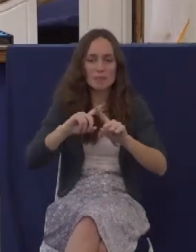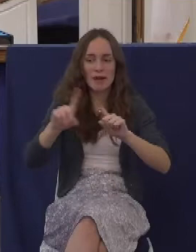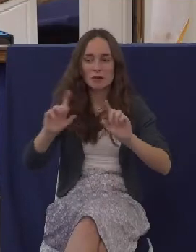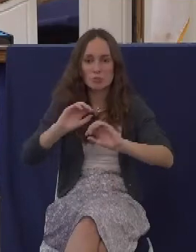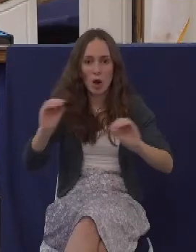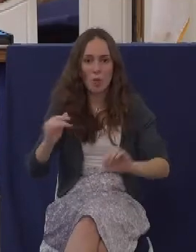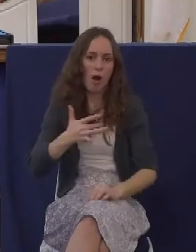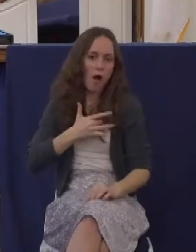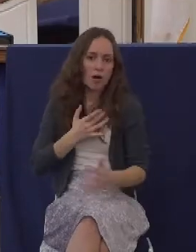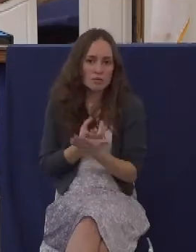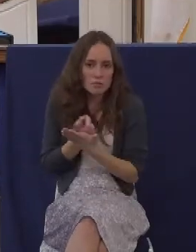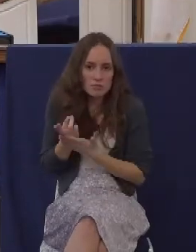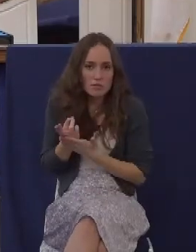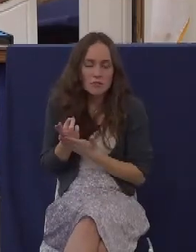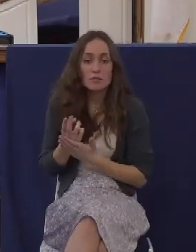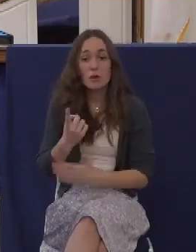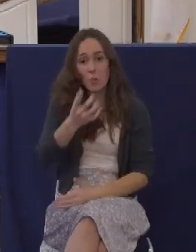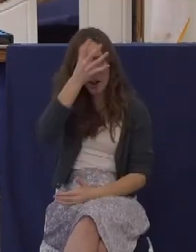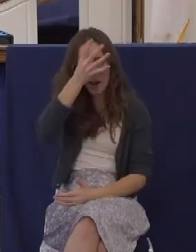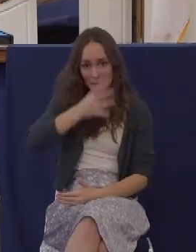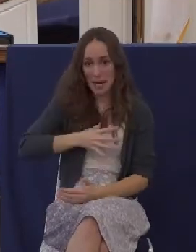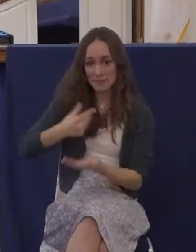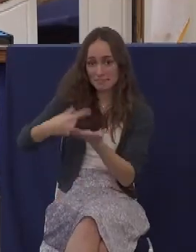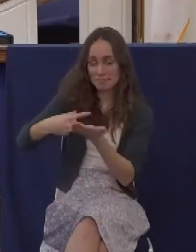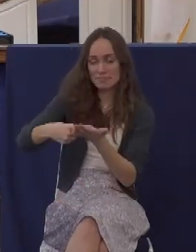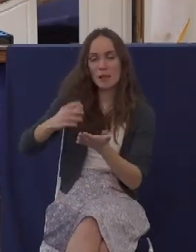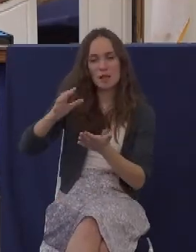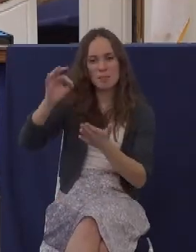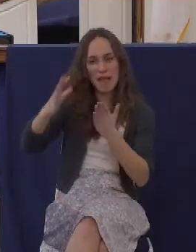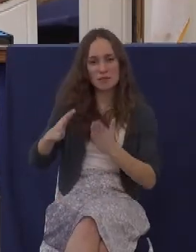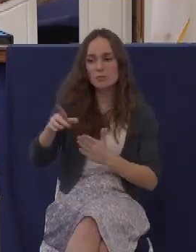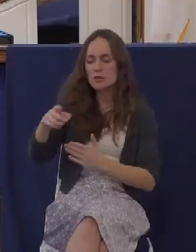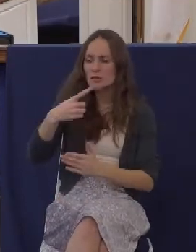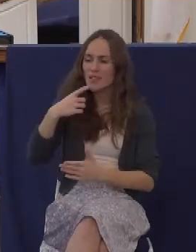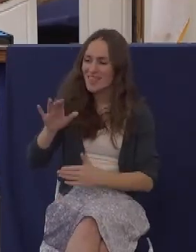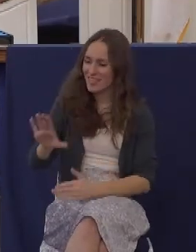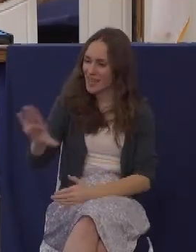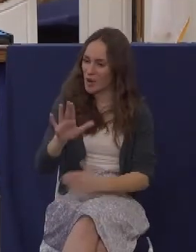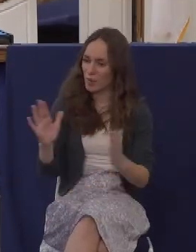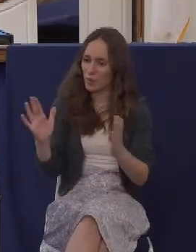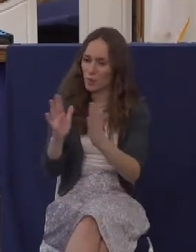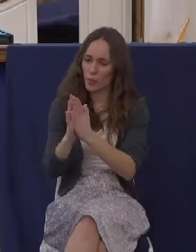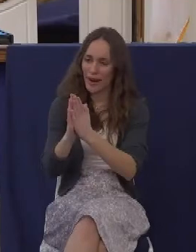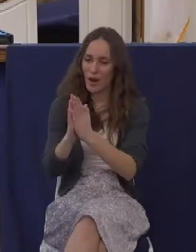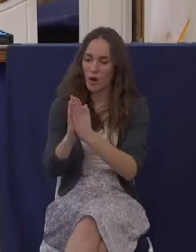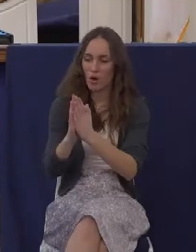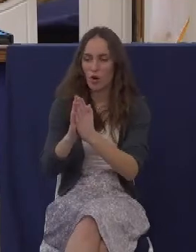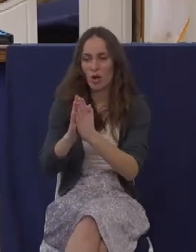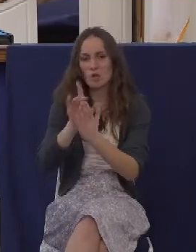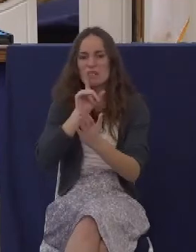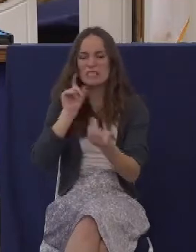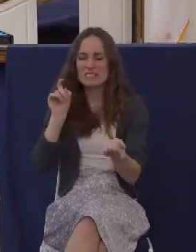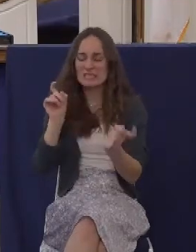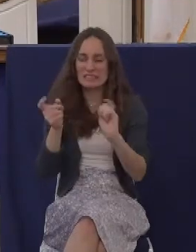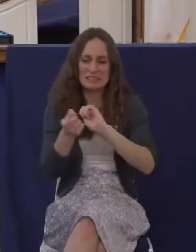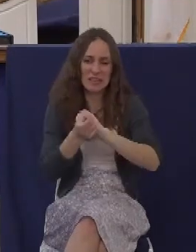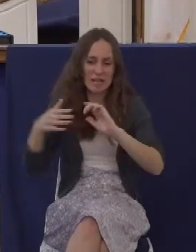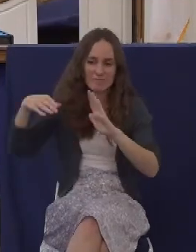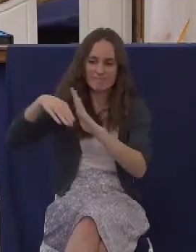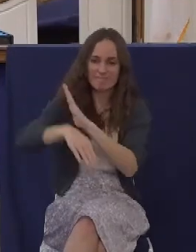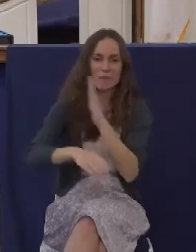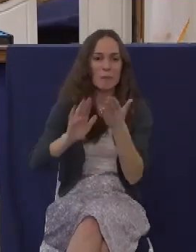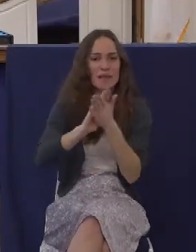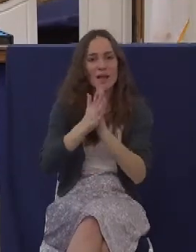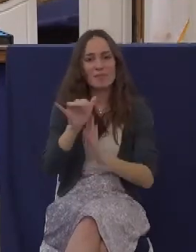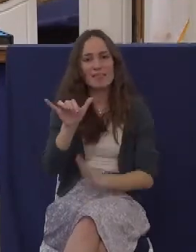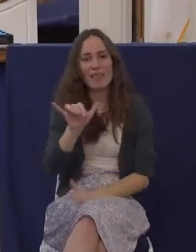William Barclay, in his discussion of this passage, pointed out how that prayer had devolved in Jewish life. It had become